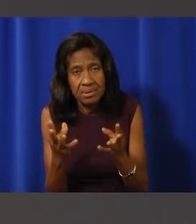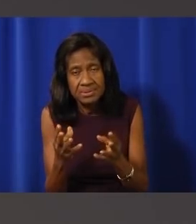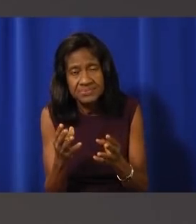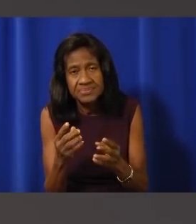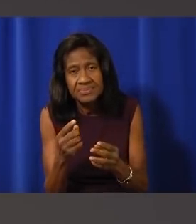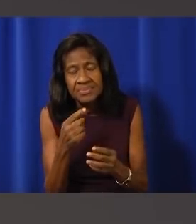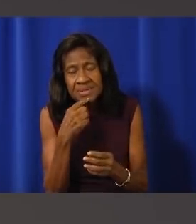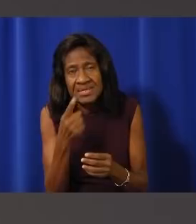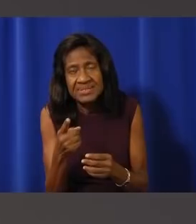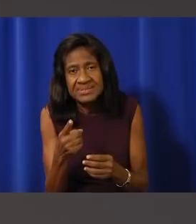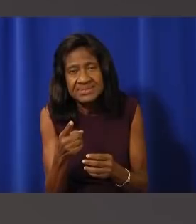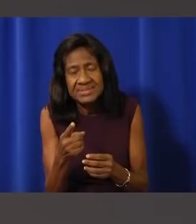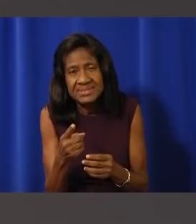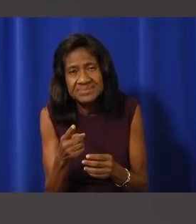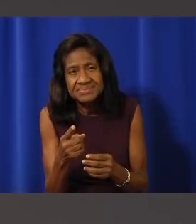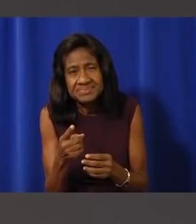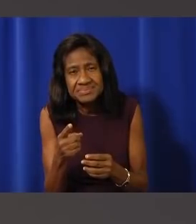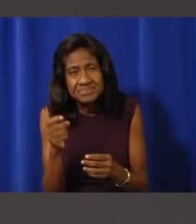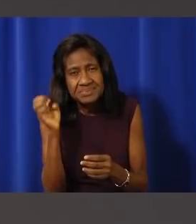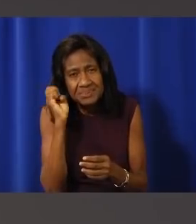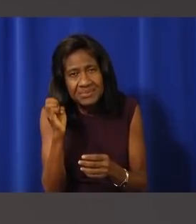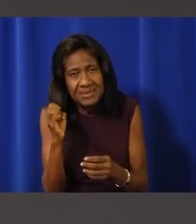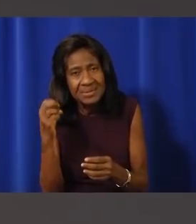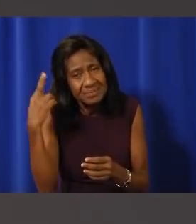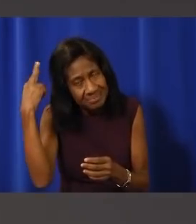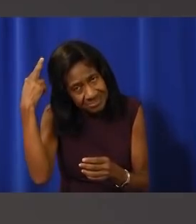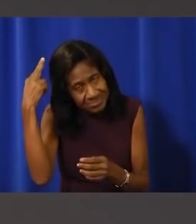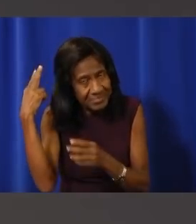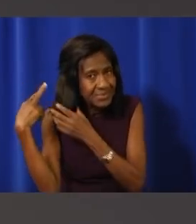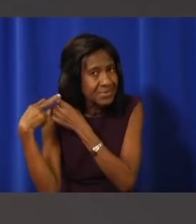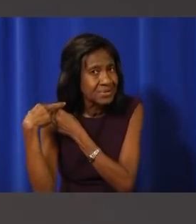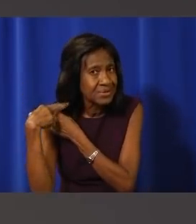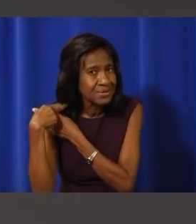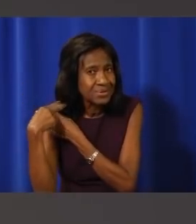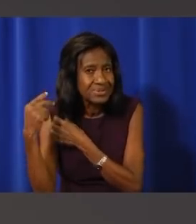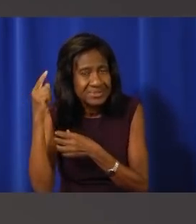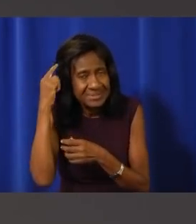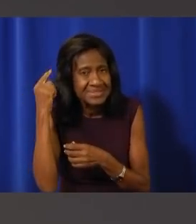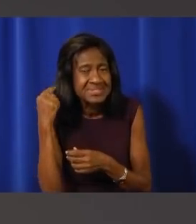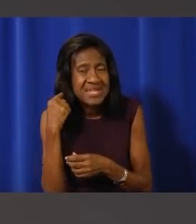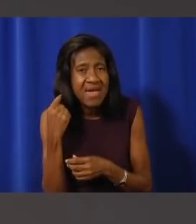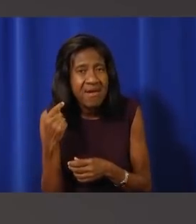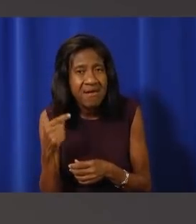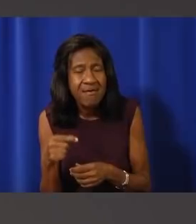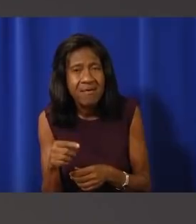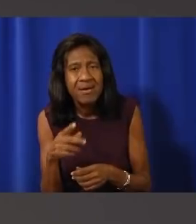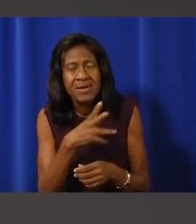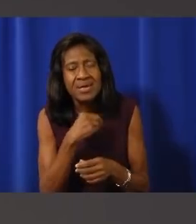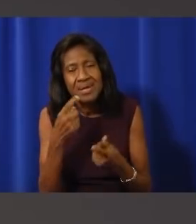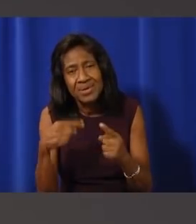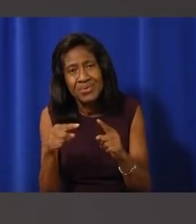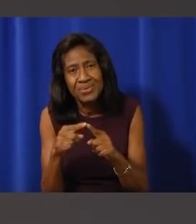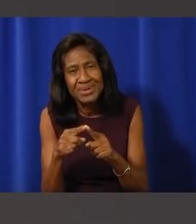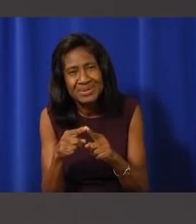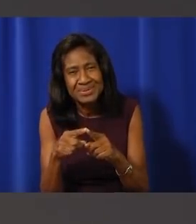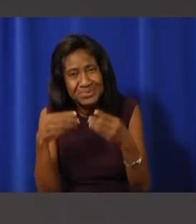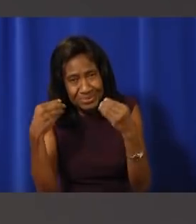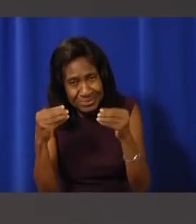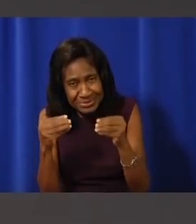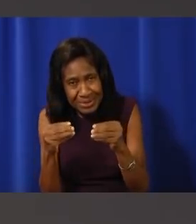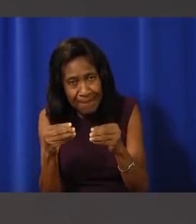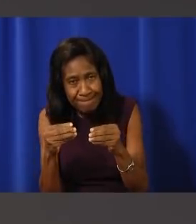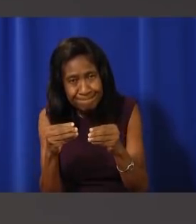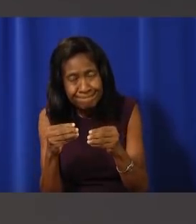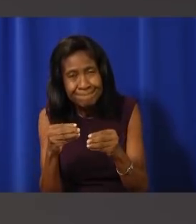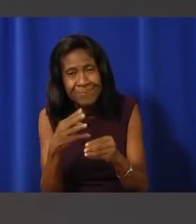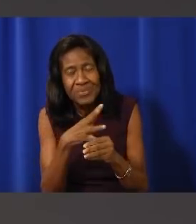infection prevention and control, but I had my hair cut. Nobody was wearing masks when I had my hair cut. I went to the butcher's. I went to the